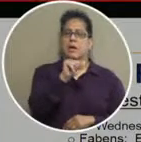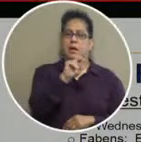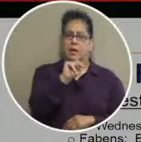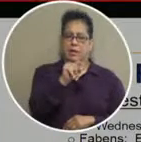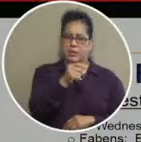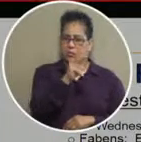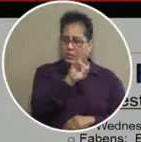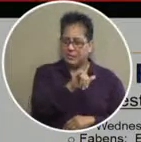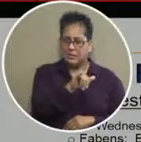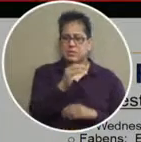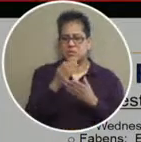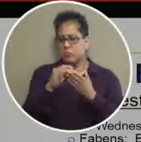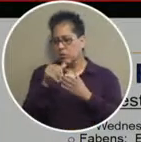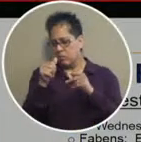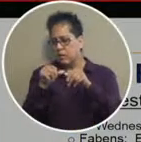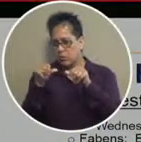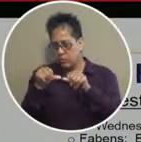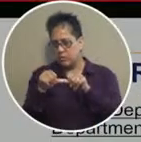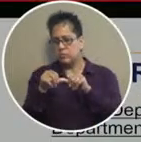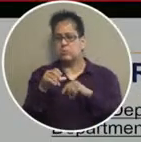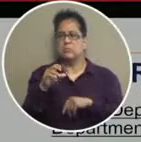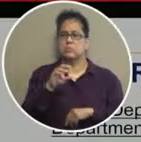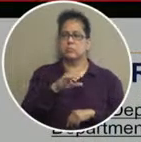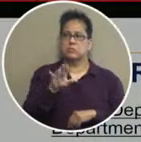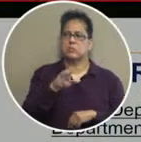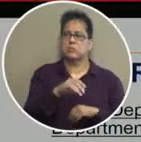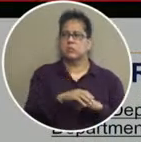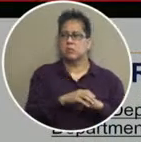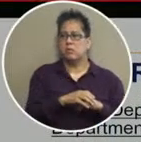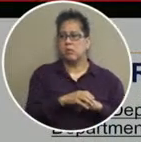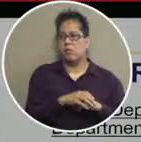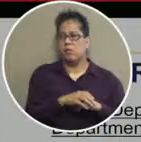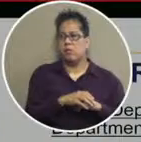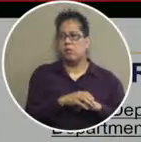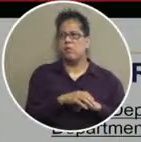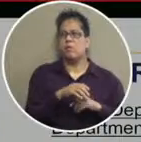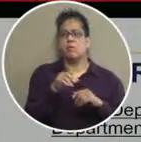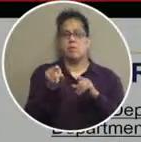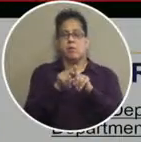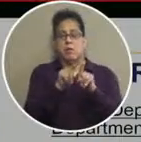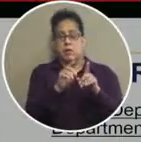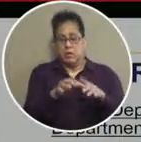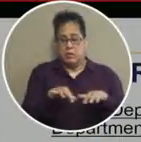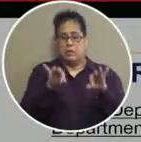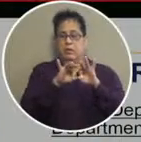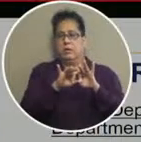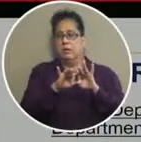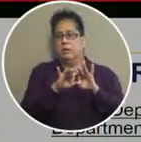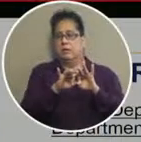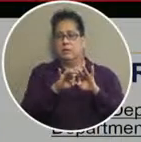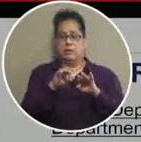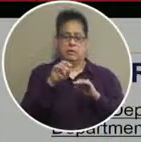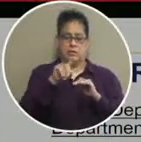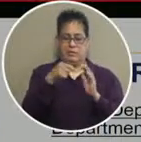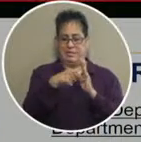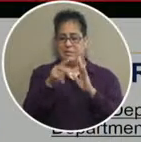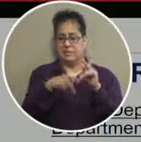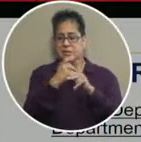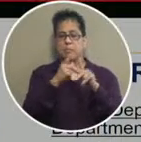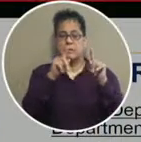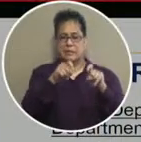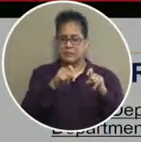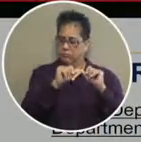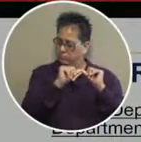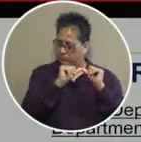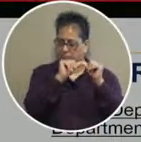Anthony, and some of the other locations. Next slide. And I think it's important to note that this type of testing